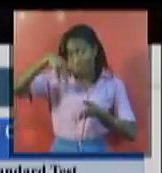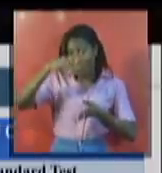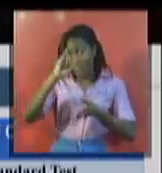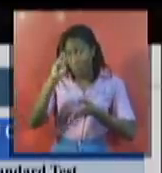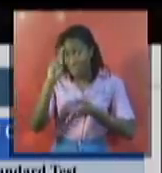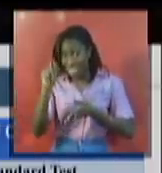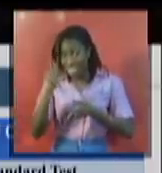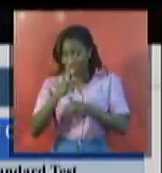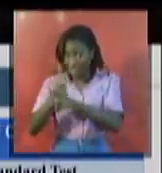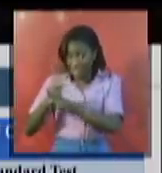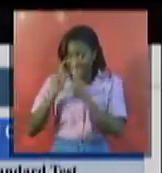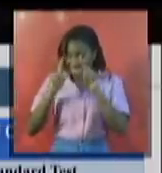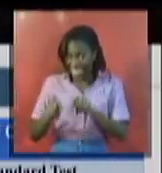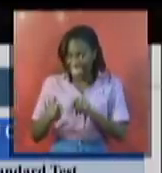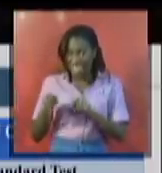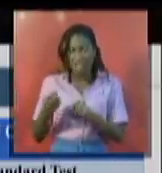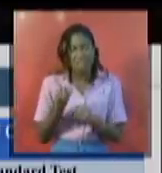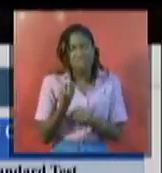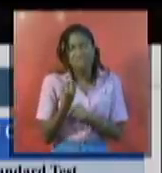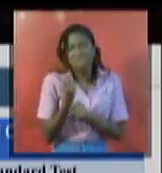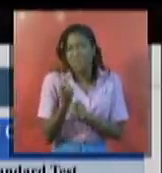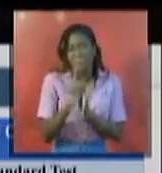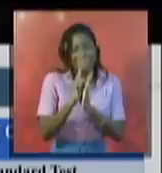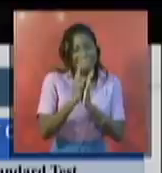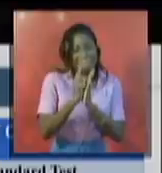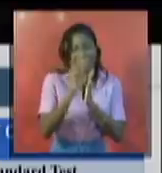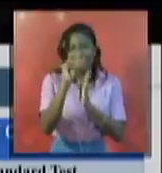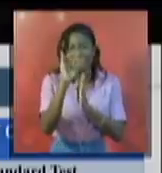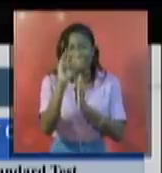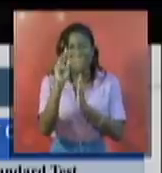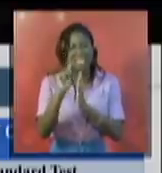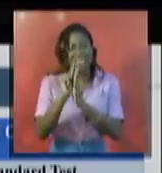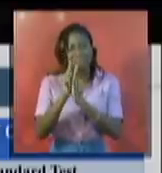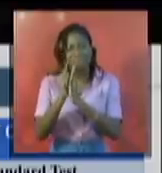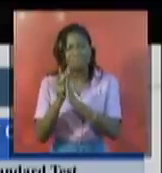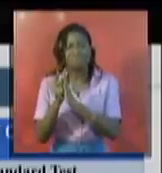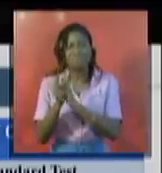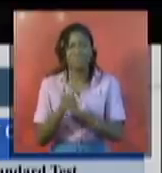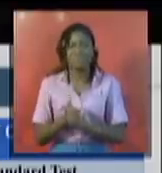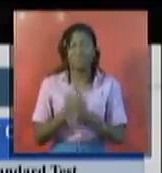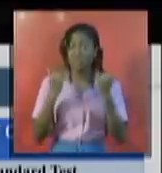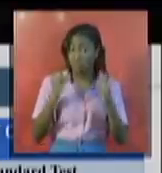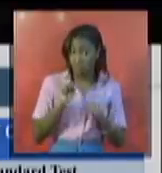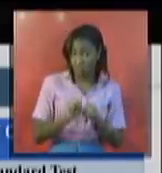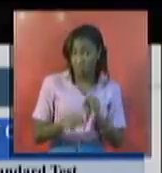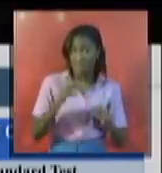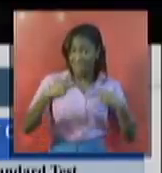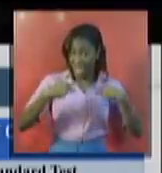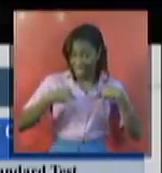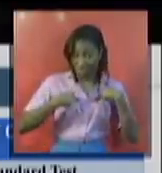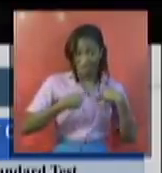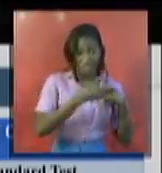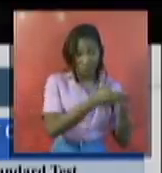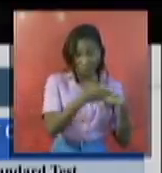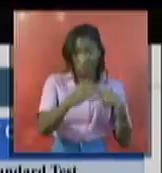the decentralization of this testing into our hospitals and our district health facilities will enable our health